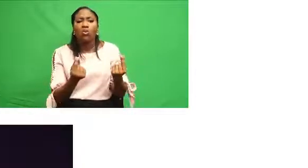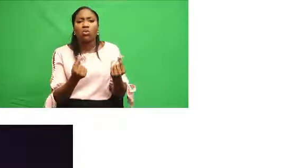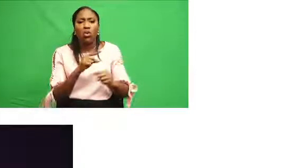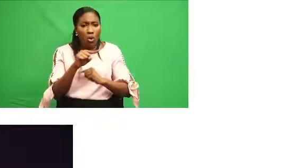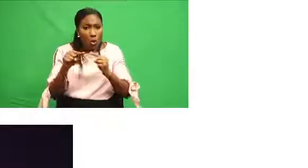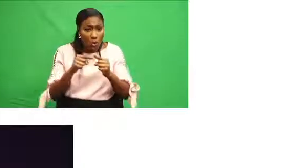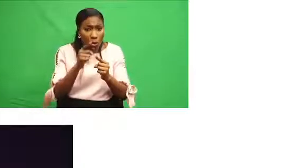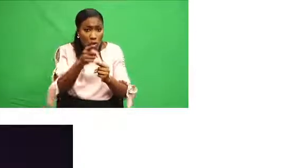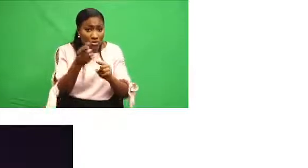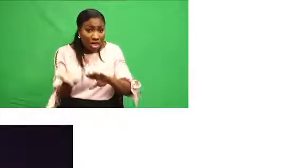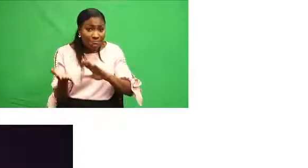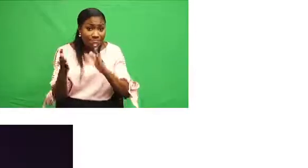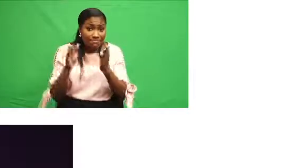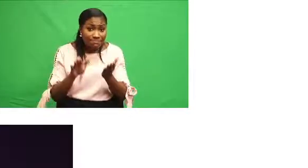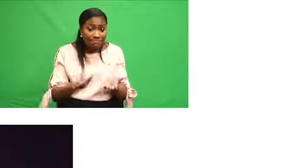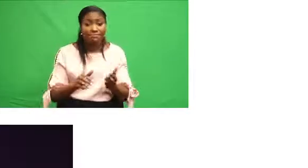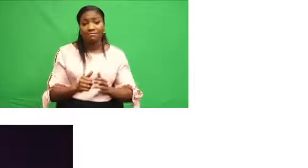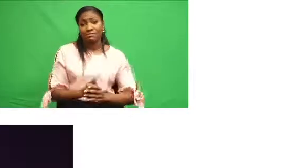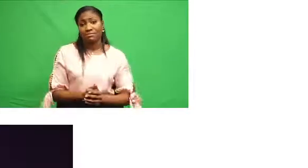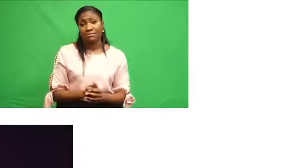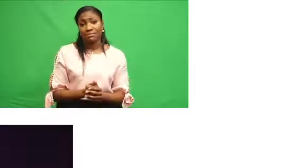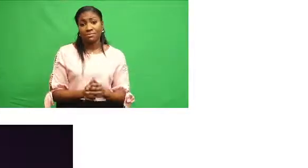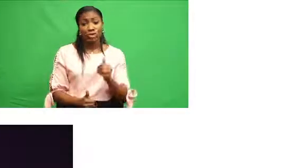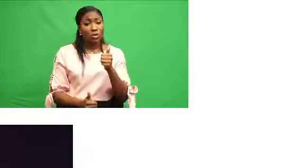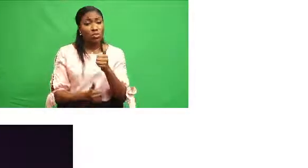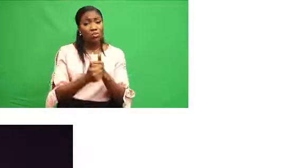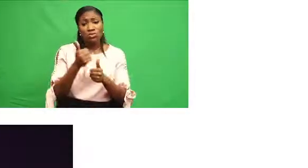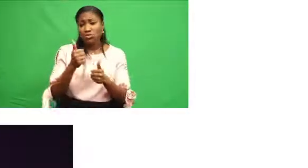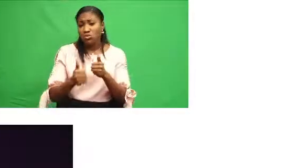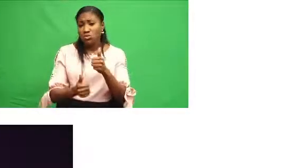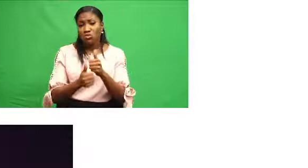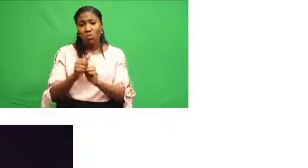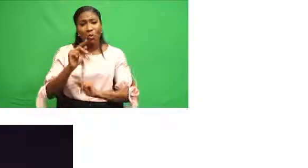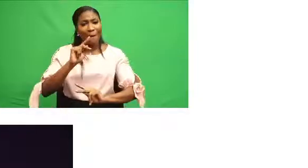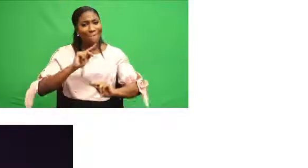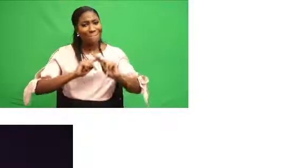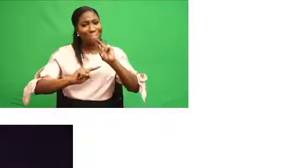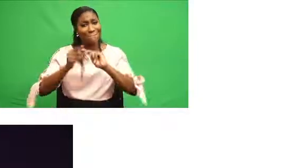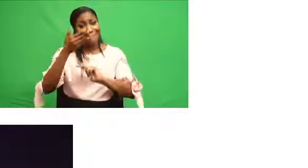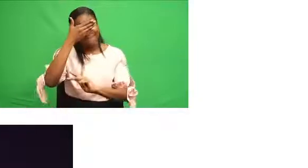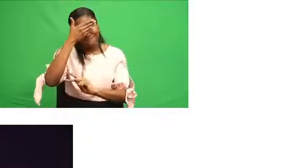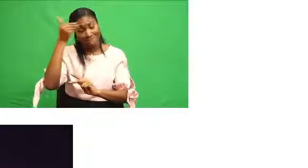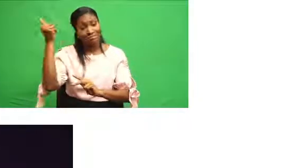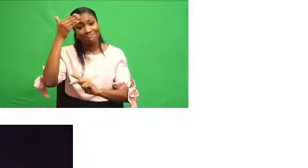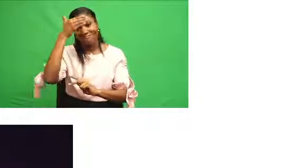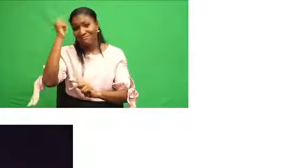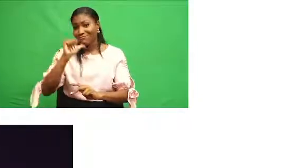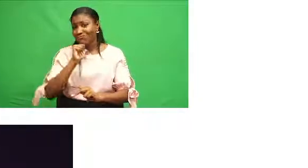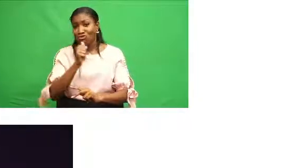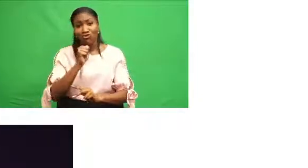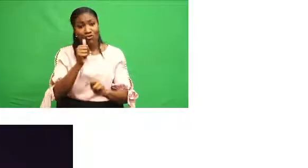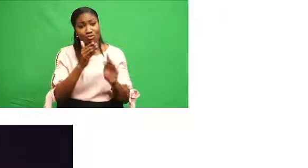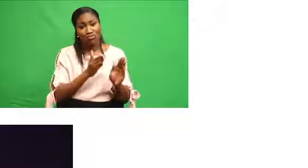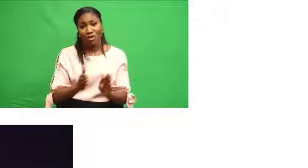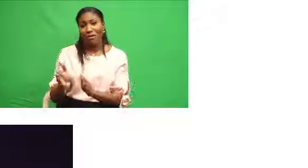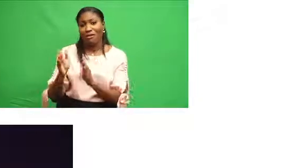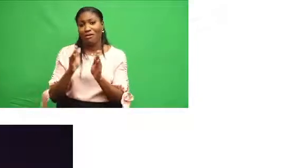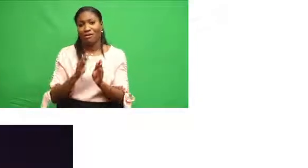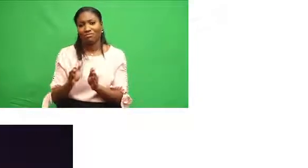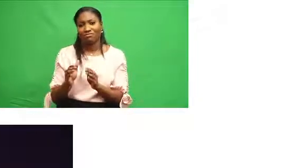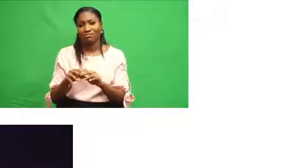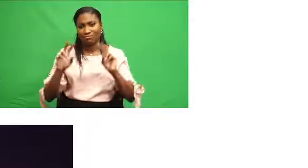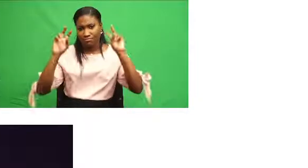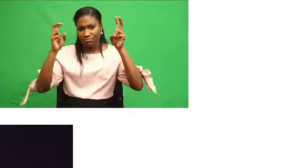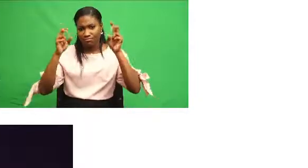the things that most people neglect. So, what is an estate?